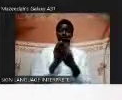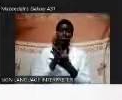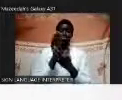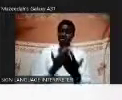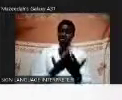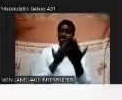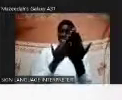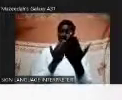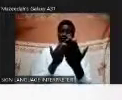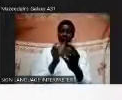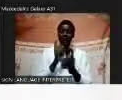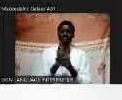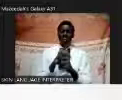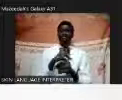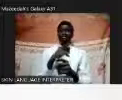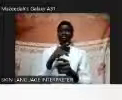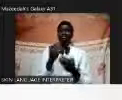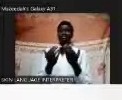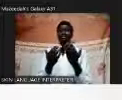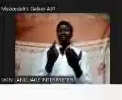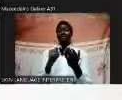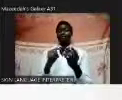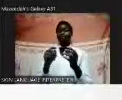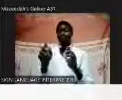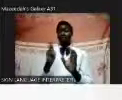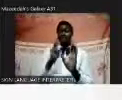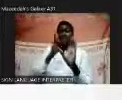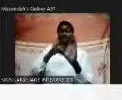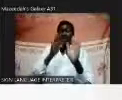the audience might want to talk about courses.